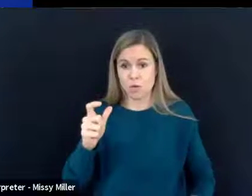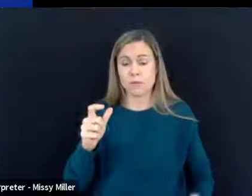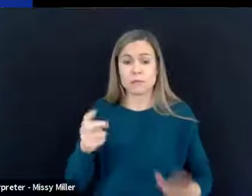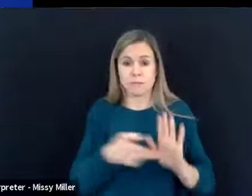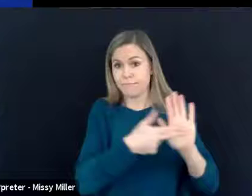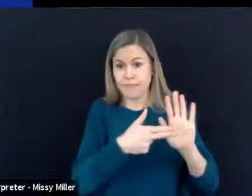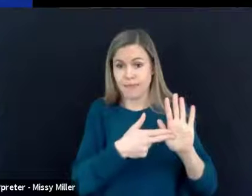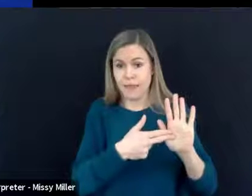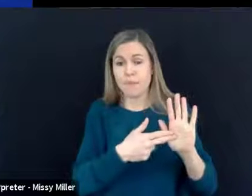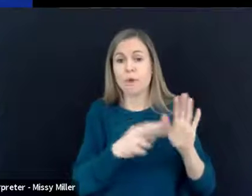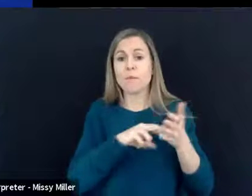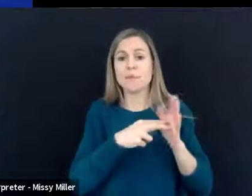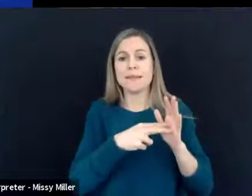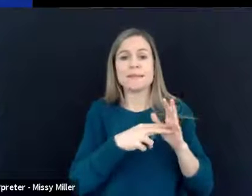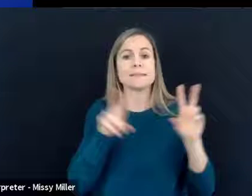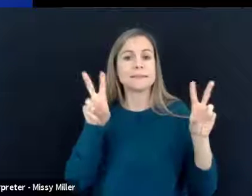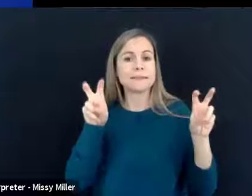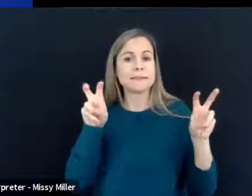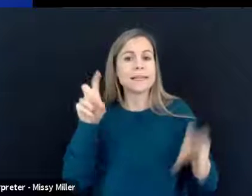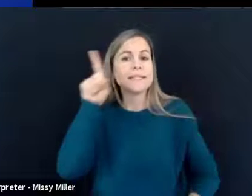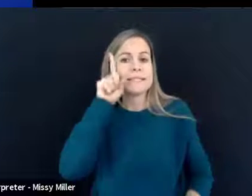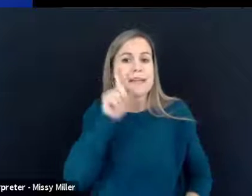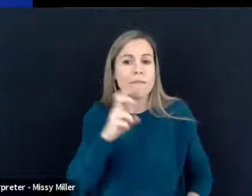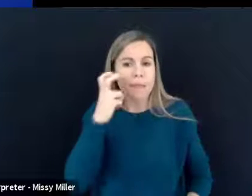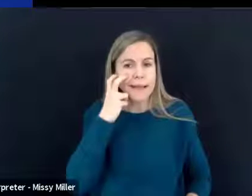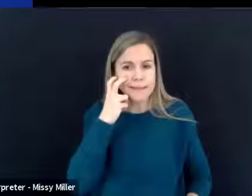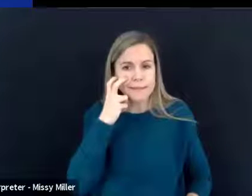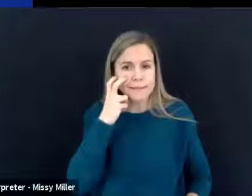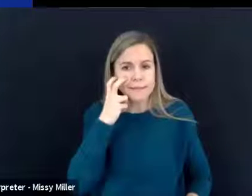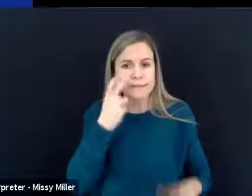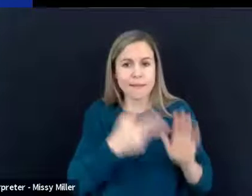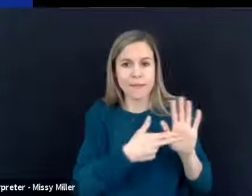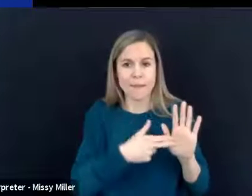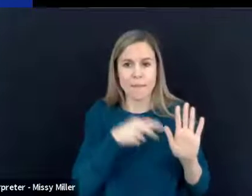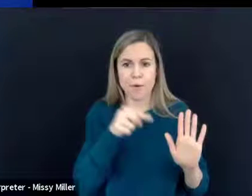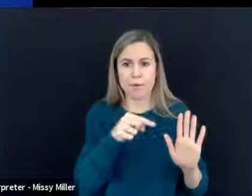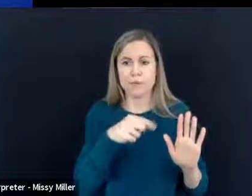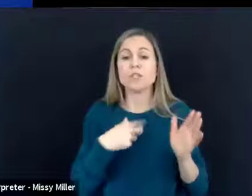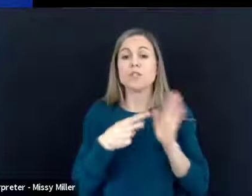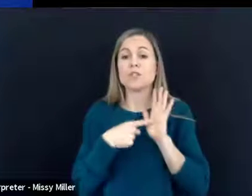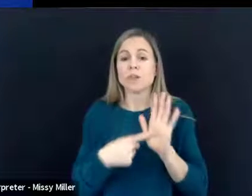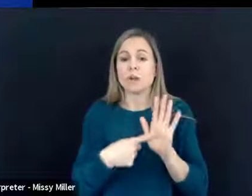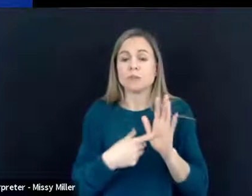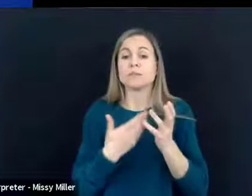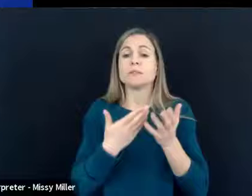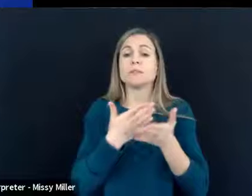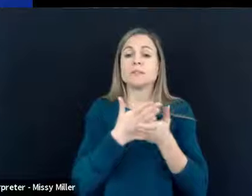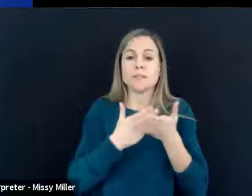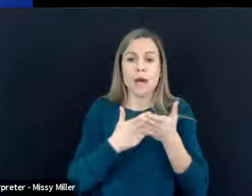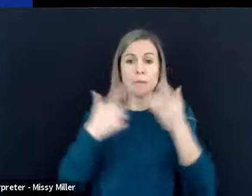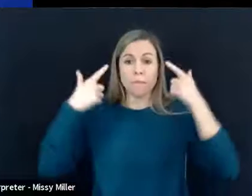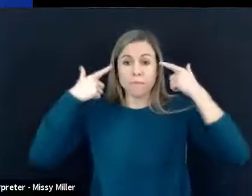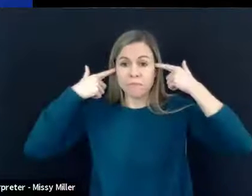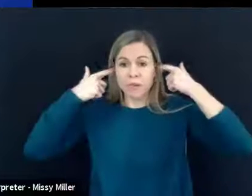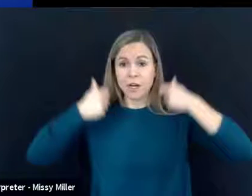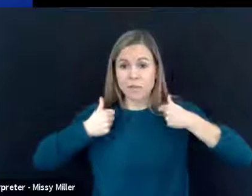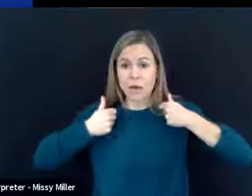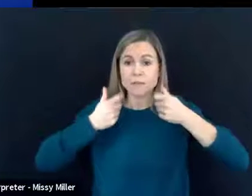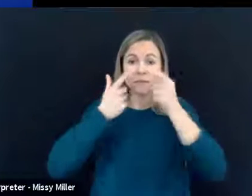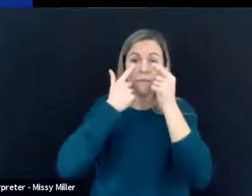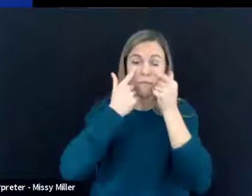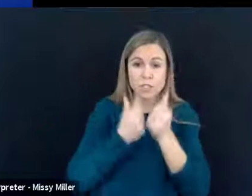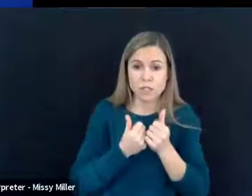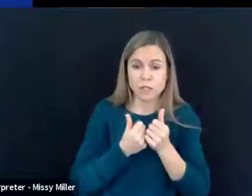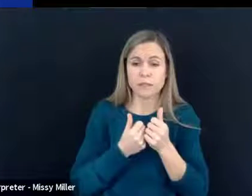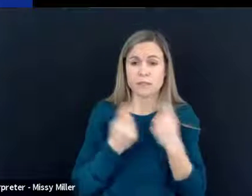kids will experience some type of vision loss or some degree of vision loss and some type of hearing loss or